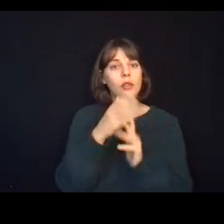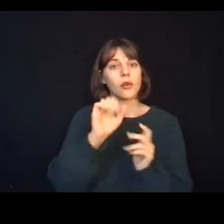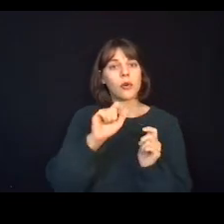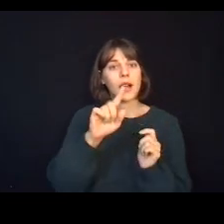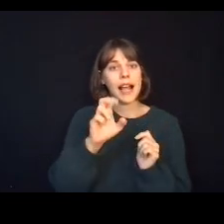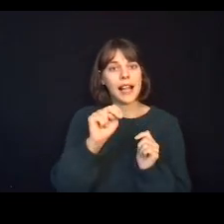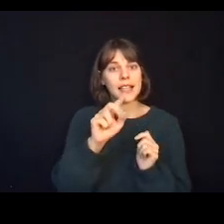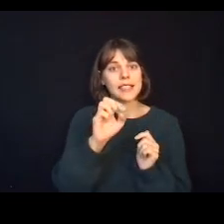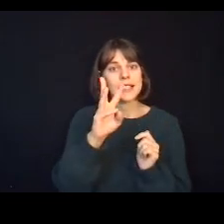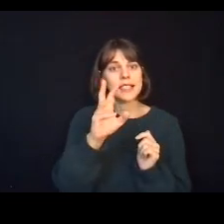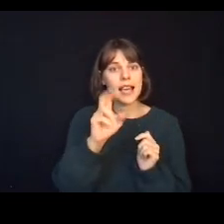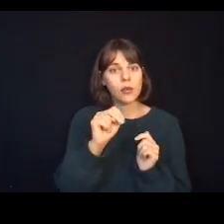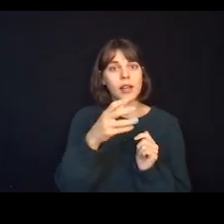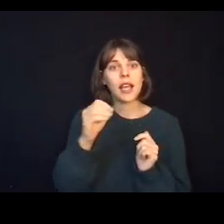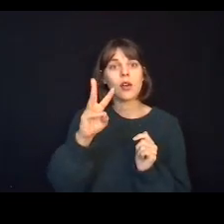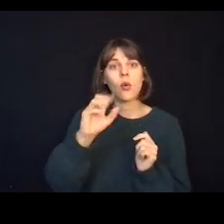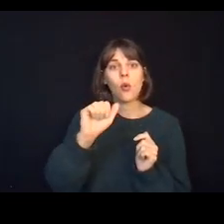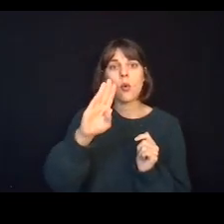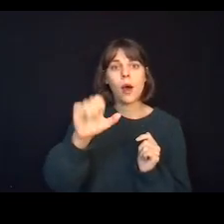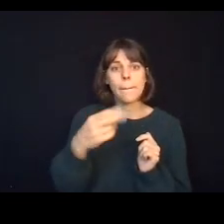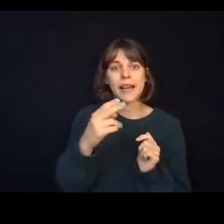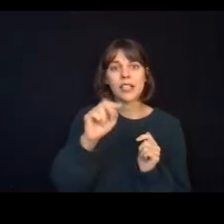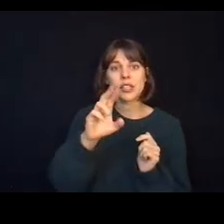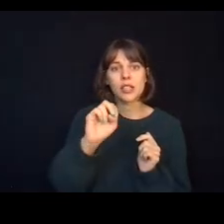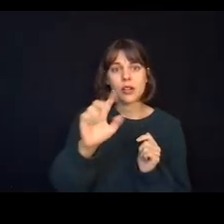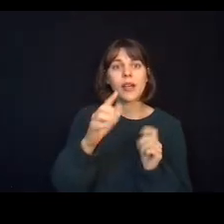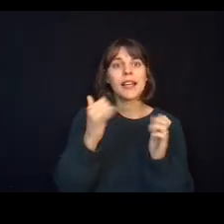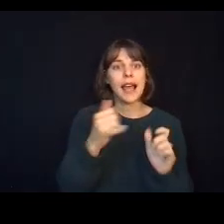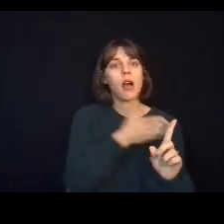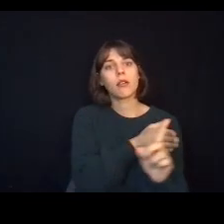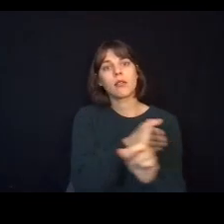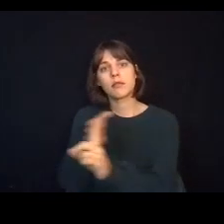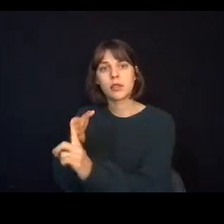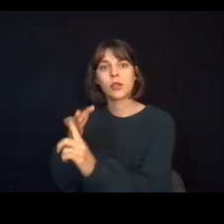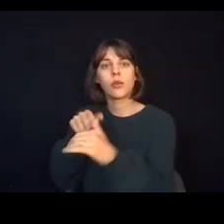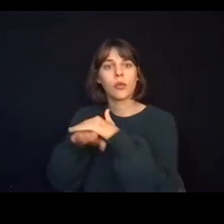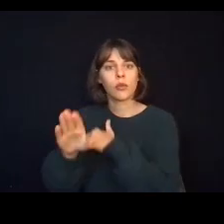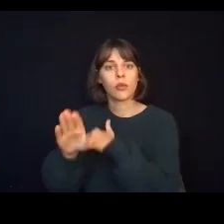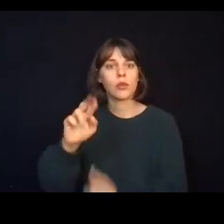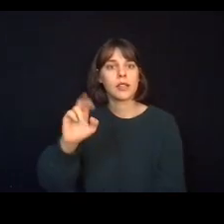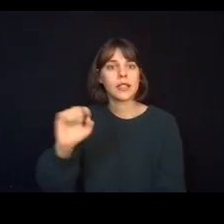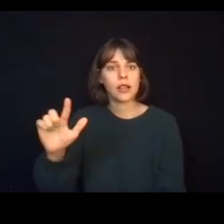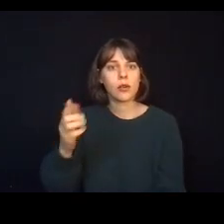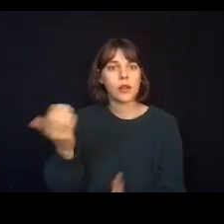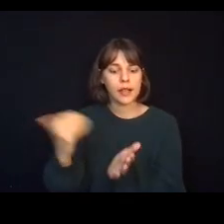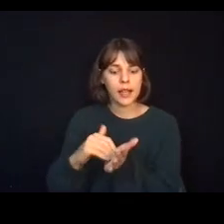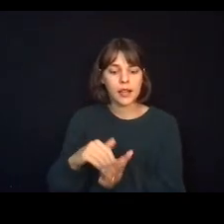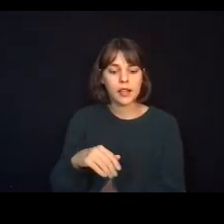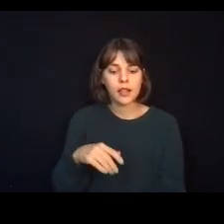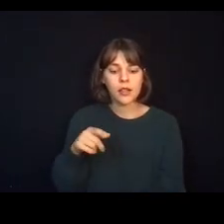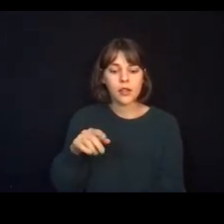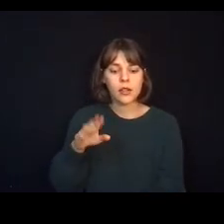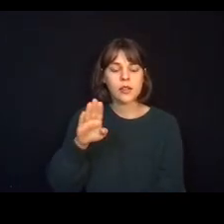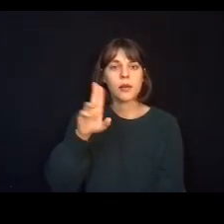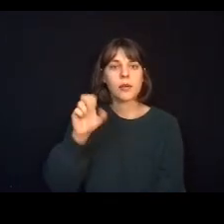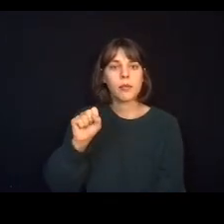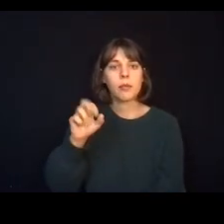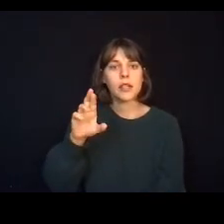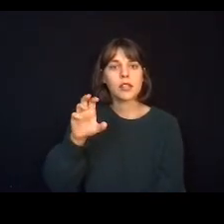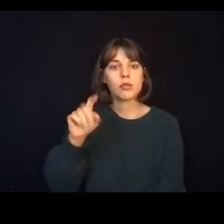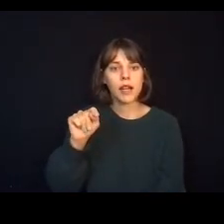Wabash Tunnel will go back through the Mount Washington Tunnel. Those bus routes are the 39, the 40,